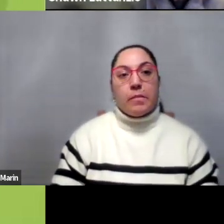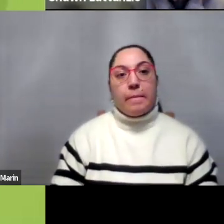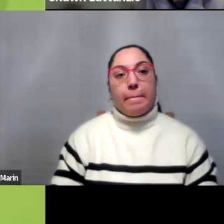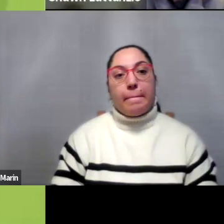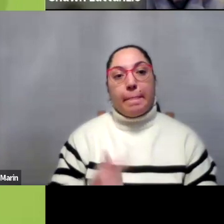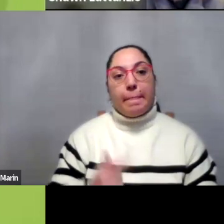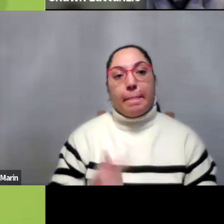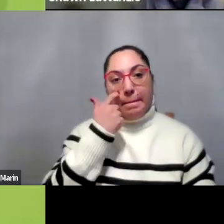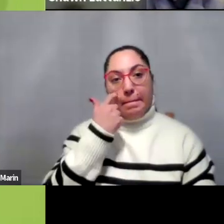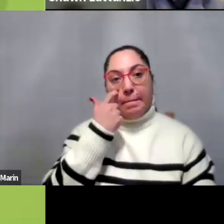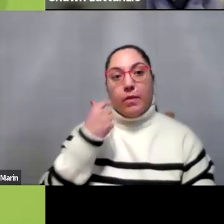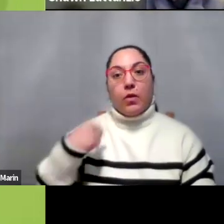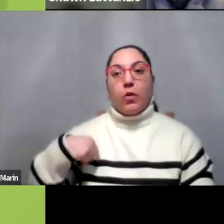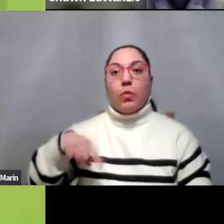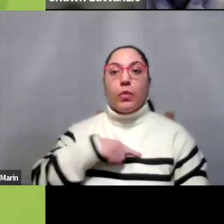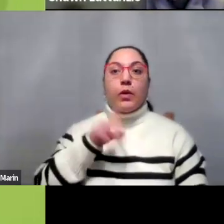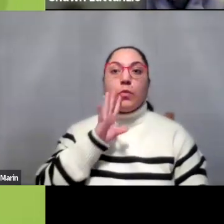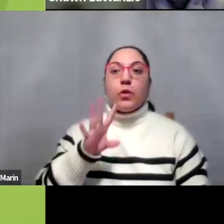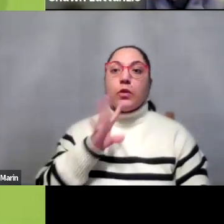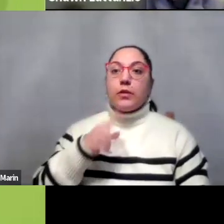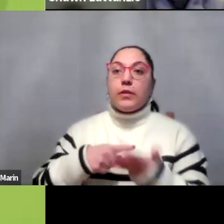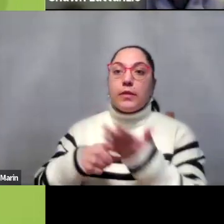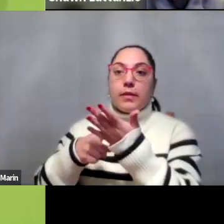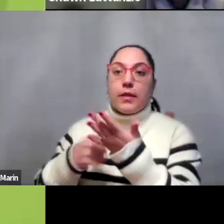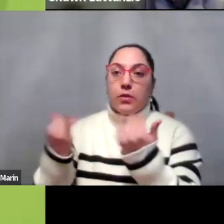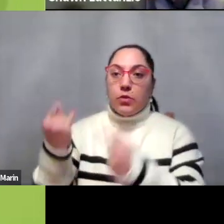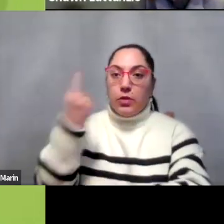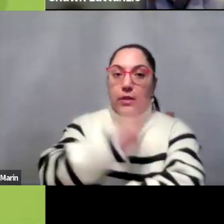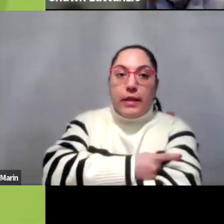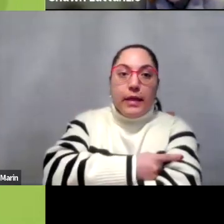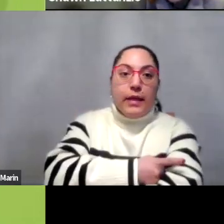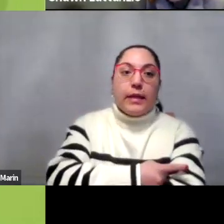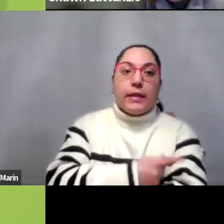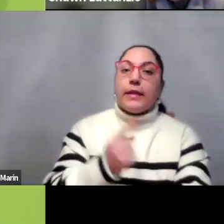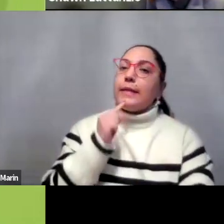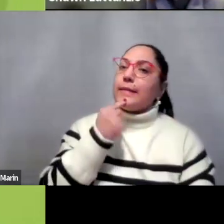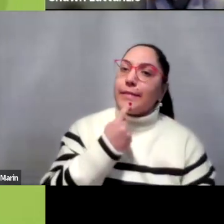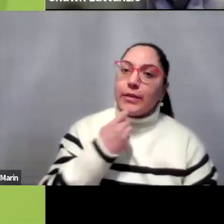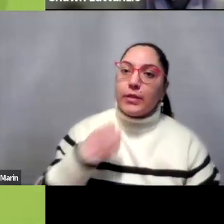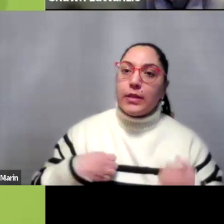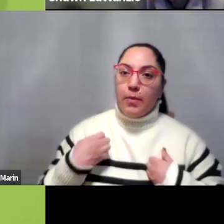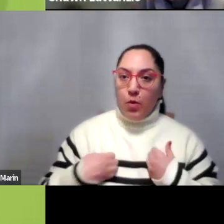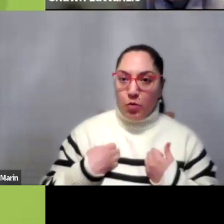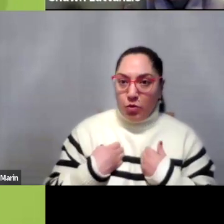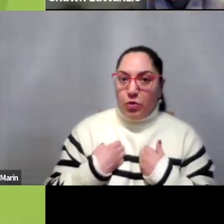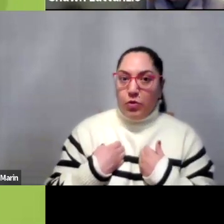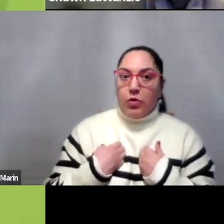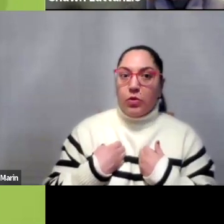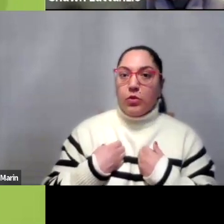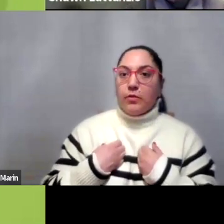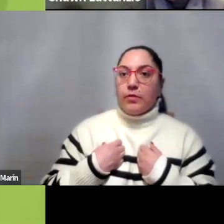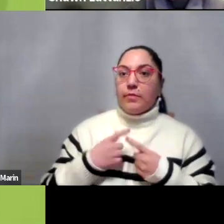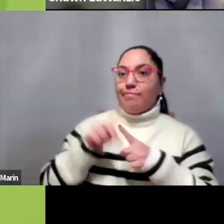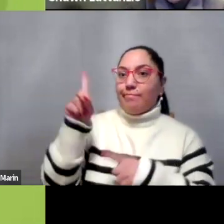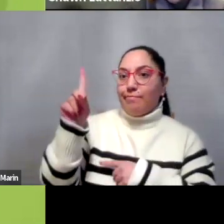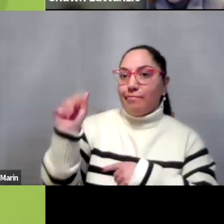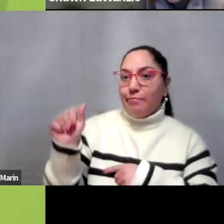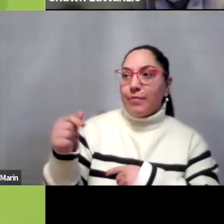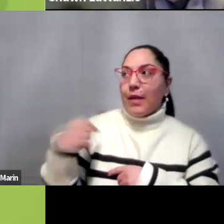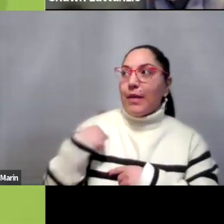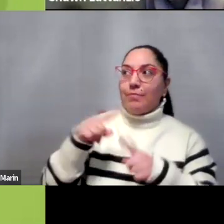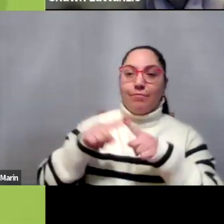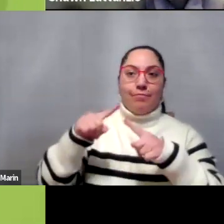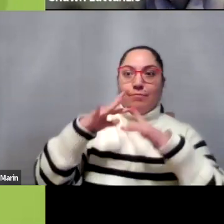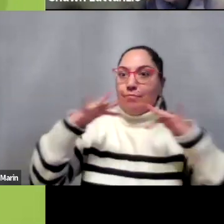And we're going to talk about today community programs for children and youth with serious emotional disabilities. Now, serious emotional disabilities can be a wide